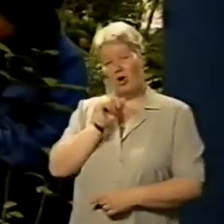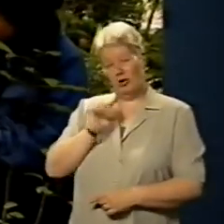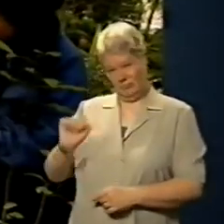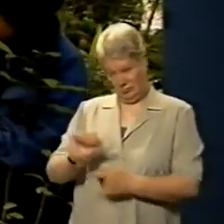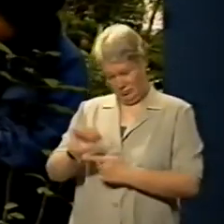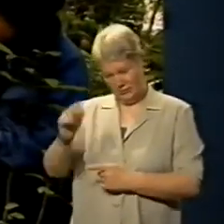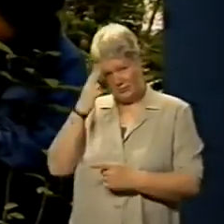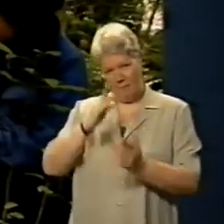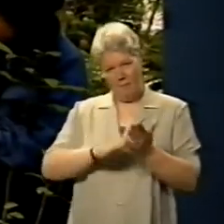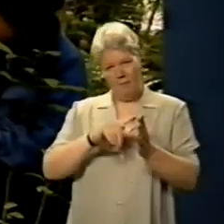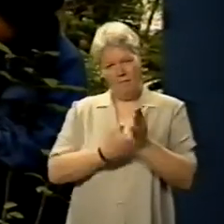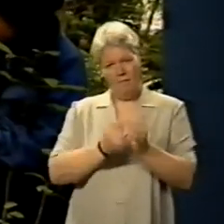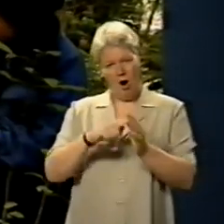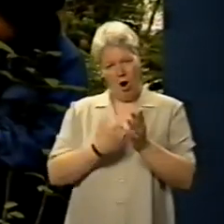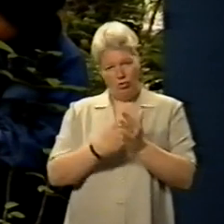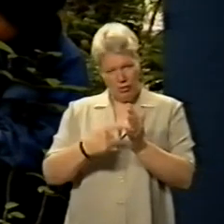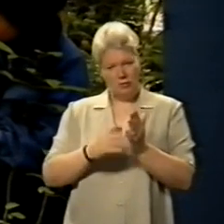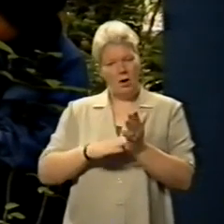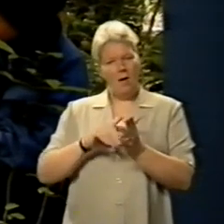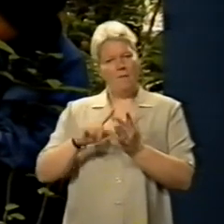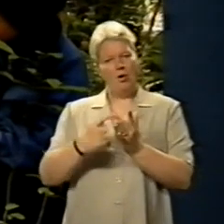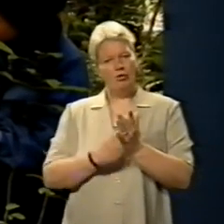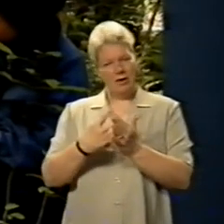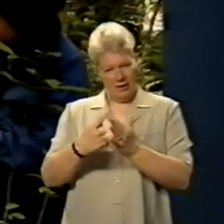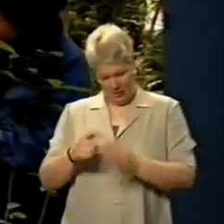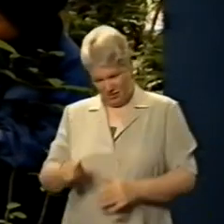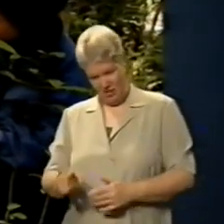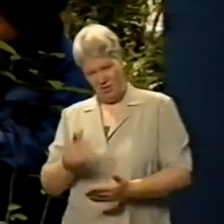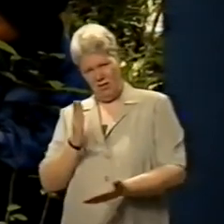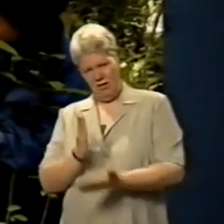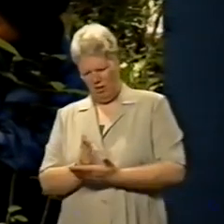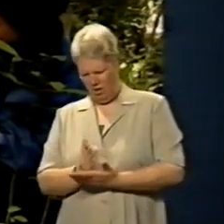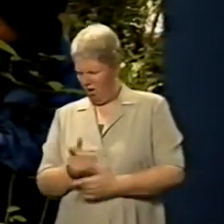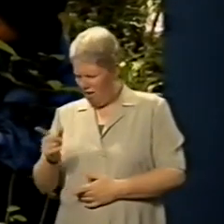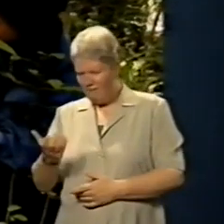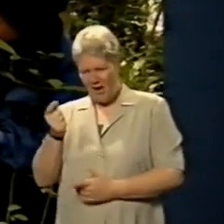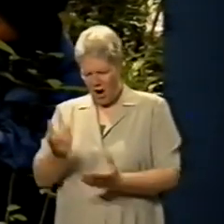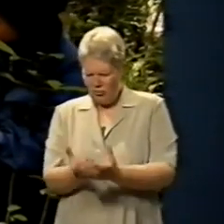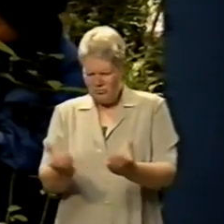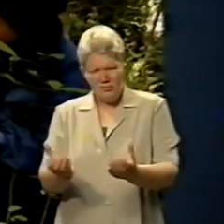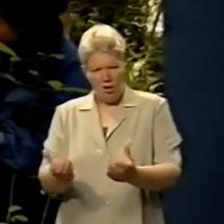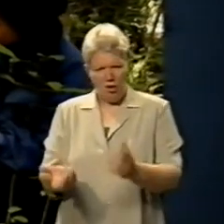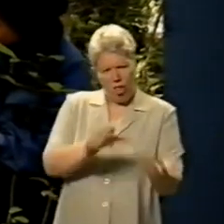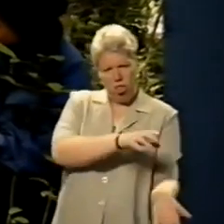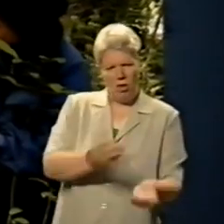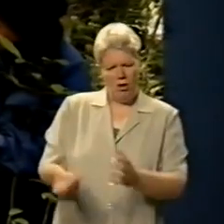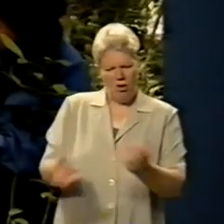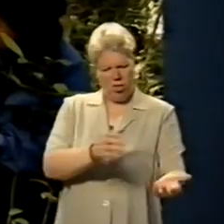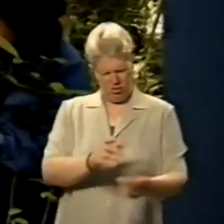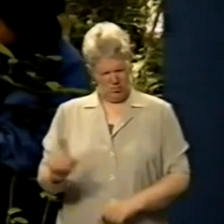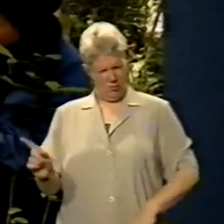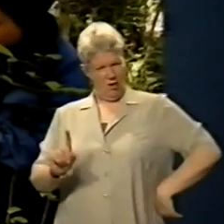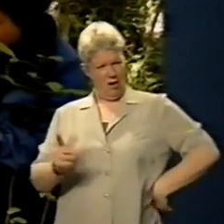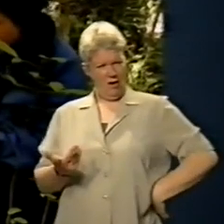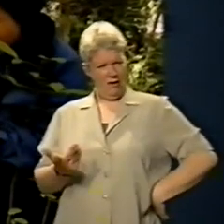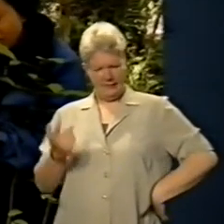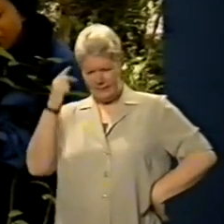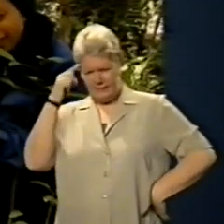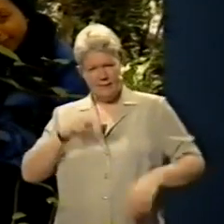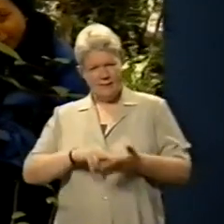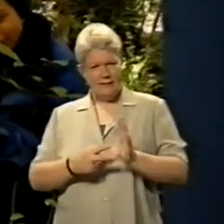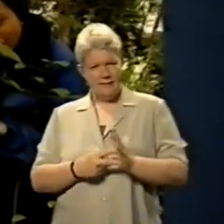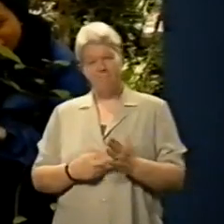finding when we come to check her hopper the next day, it's nearly always pushed out of the stand and lying on the ground. Oh, wild. Well,